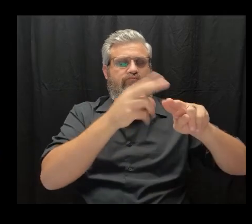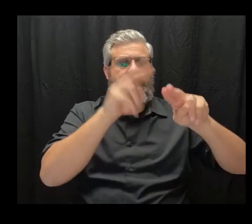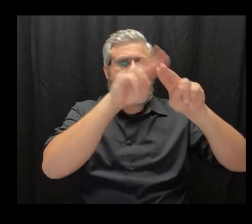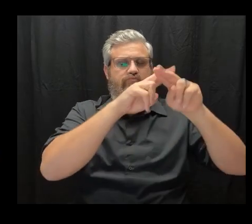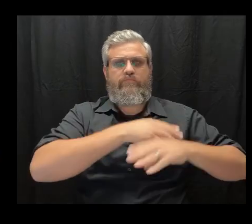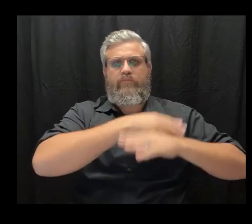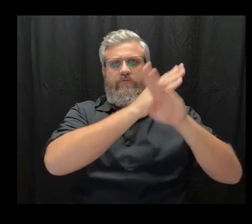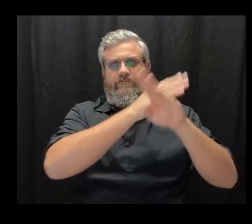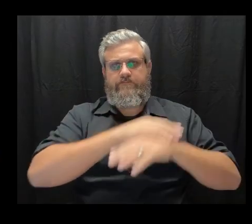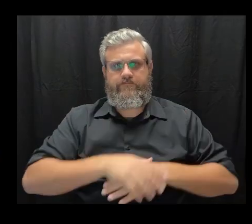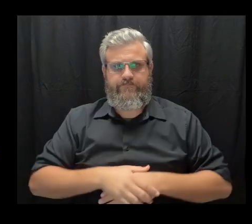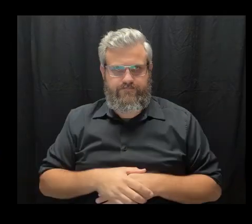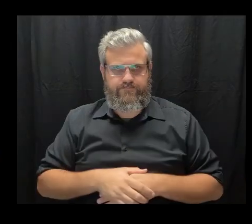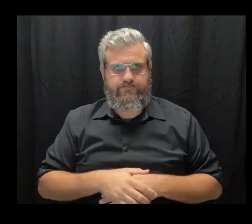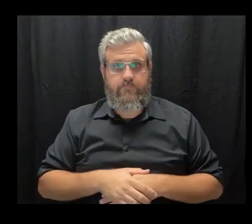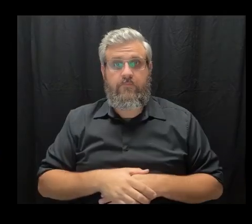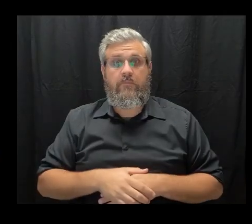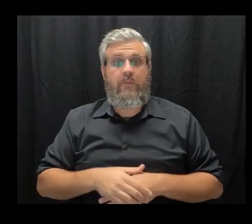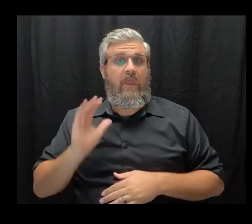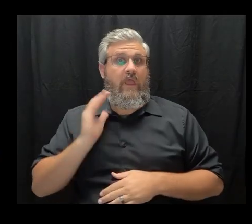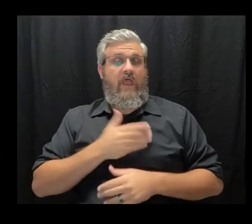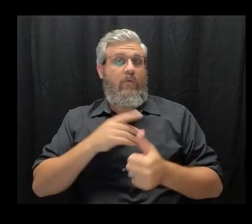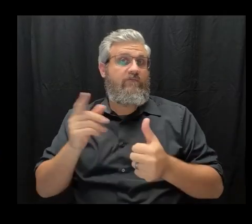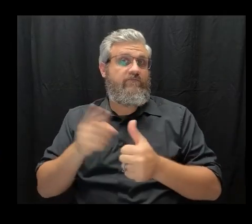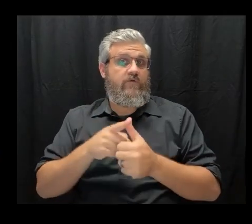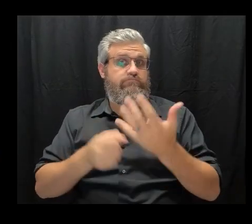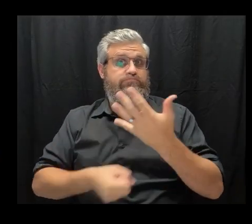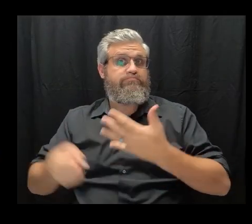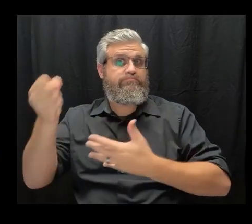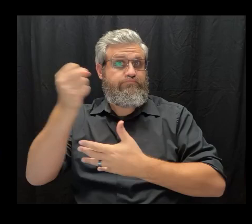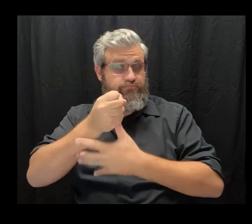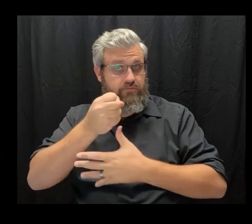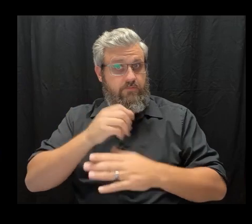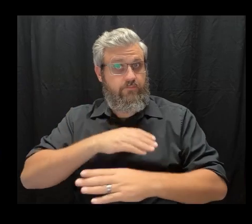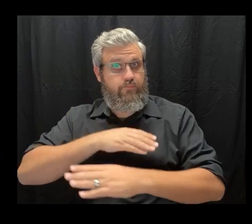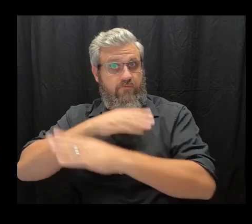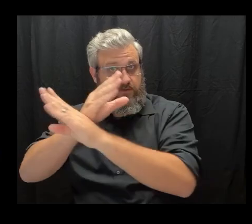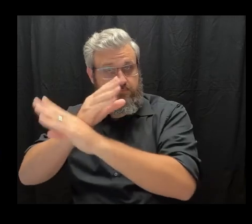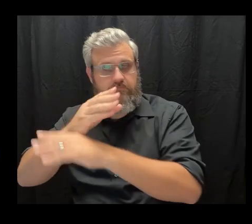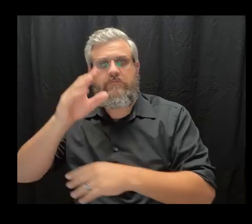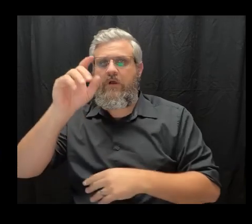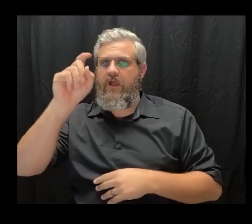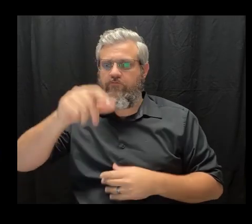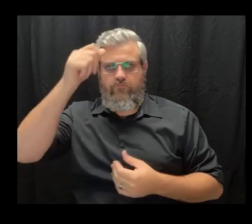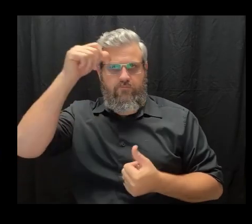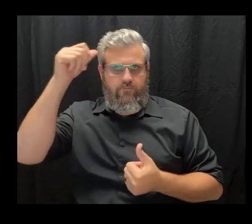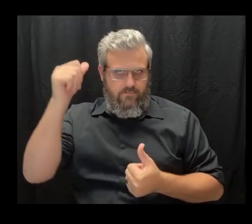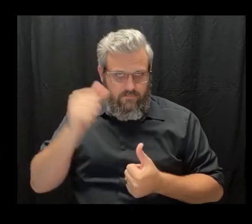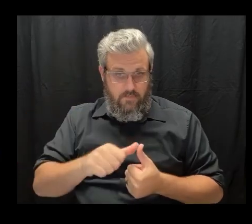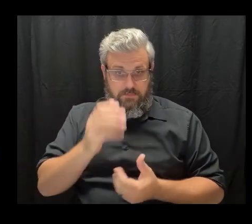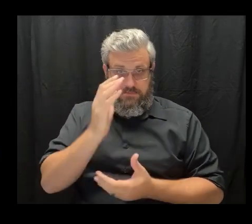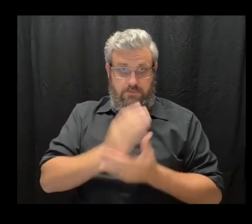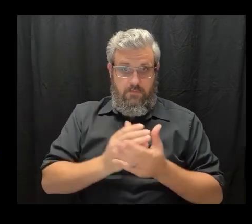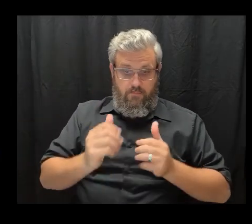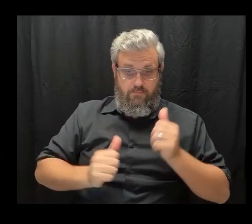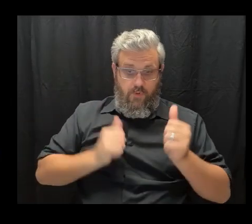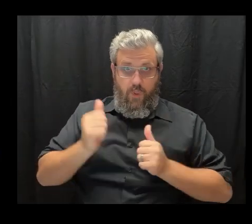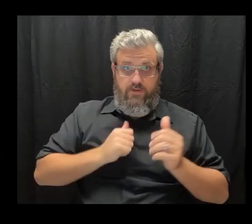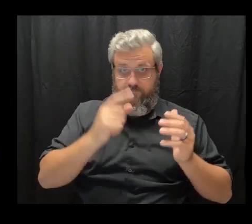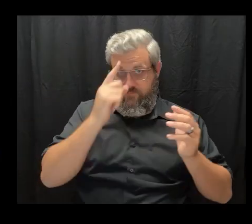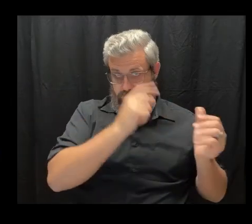While prevention is always our first priority, it's important to recognize that proactive strategies don't always stop challenging behaviors